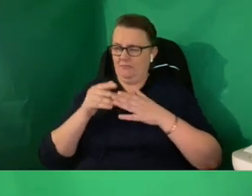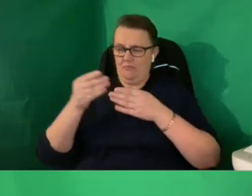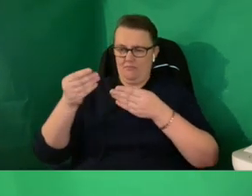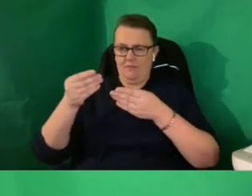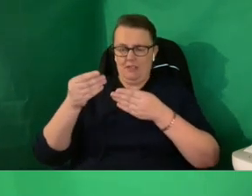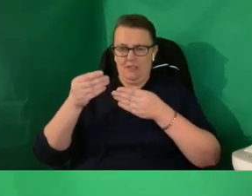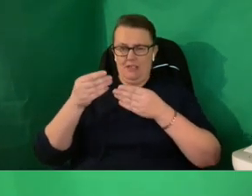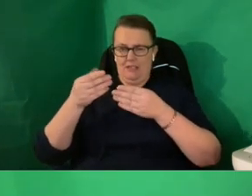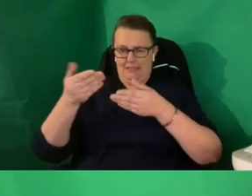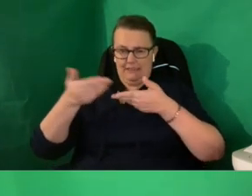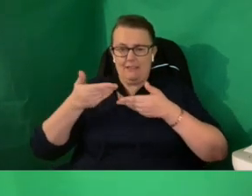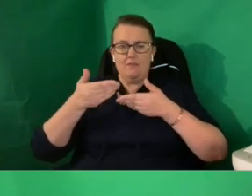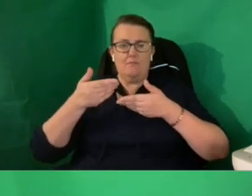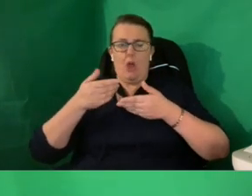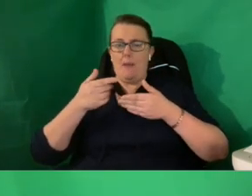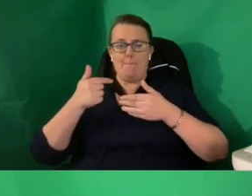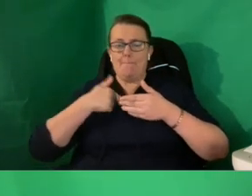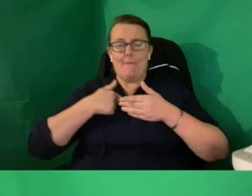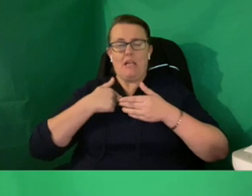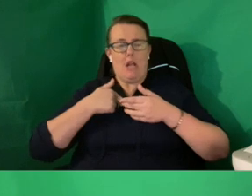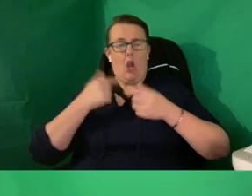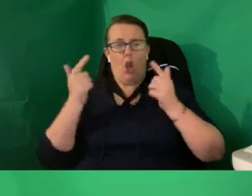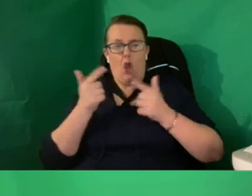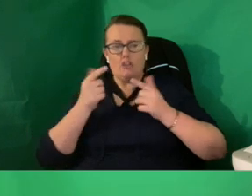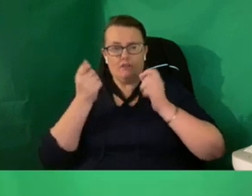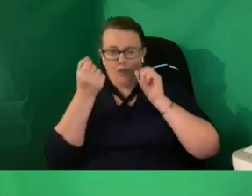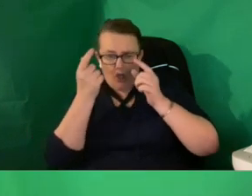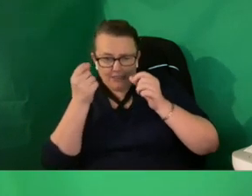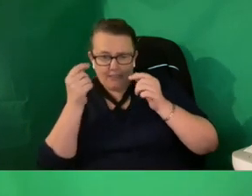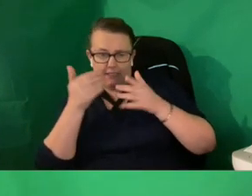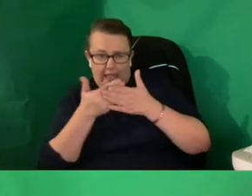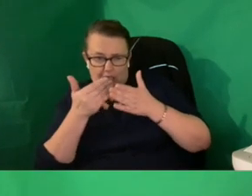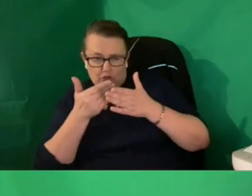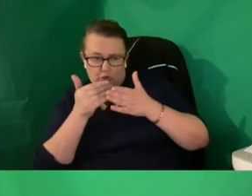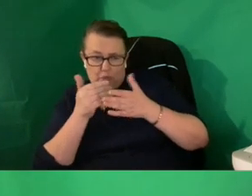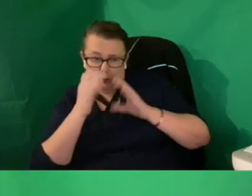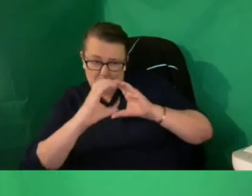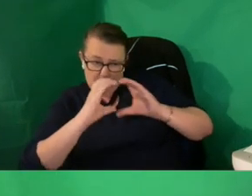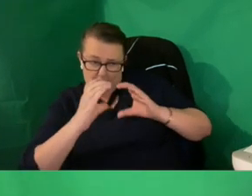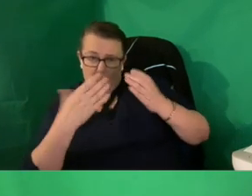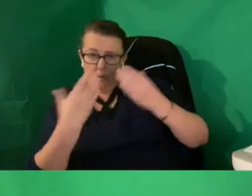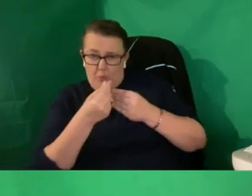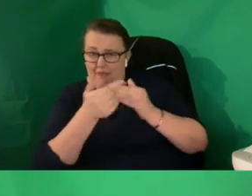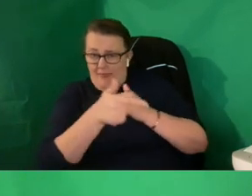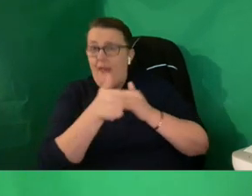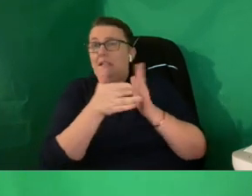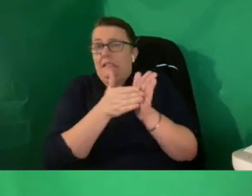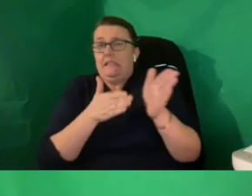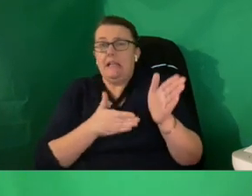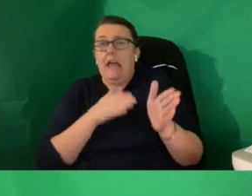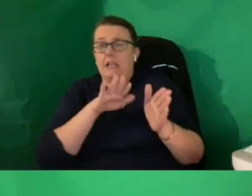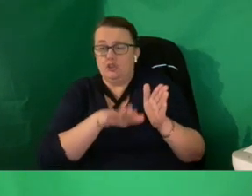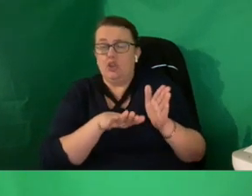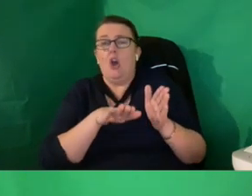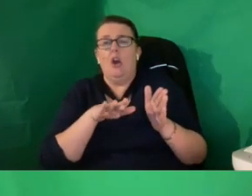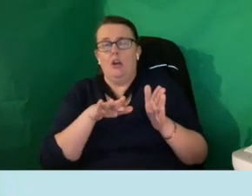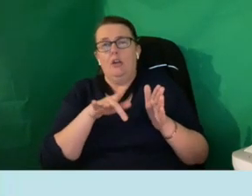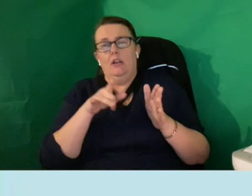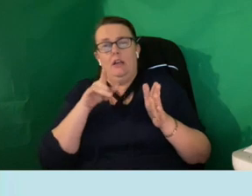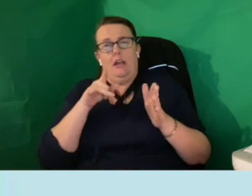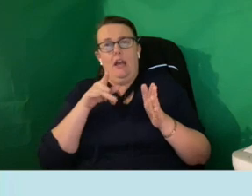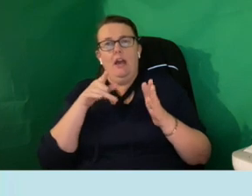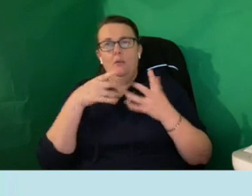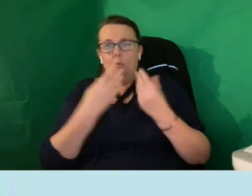the importance of communicating with a child who has delays. With my daughter in